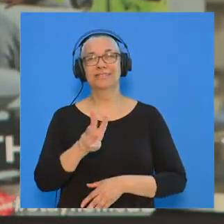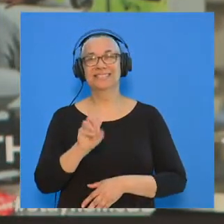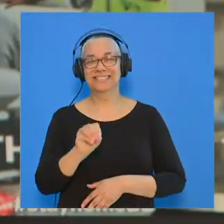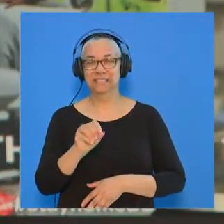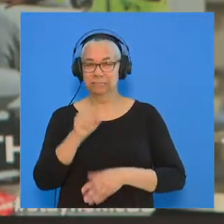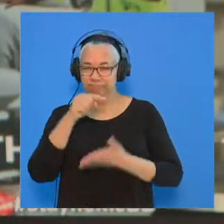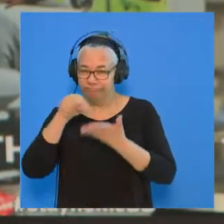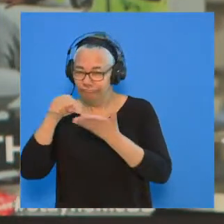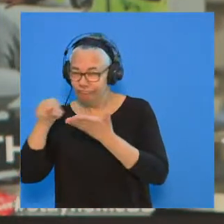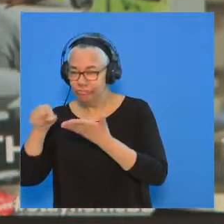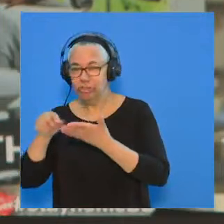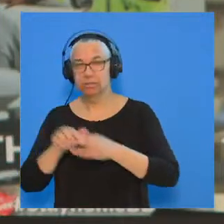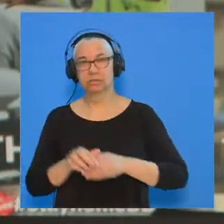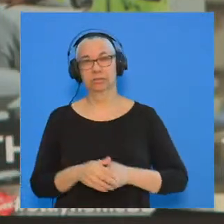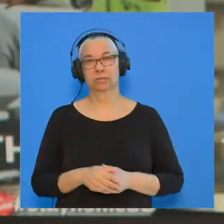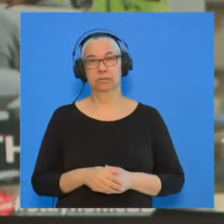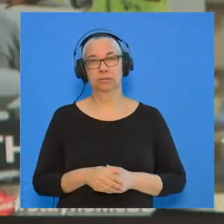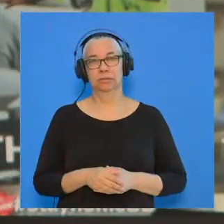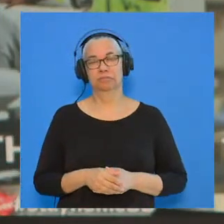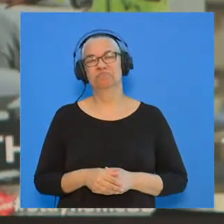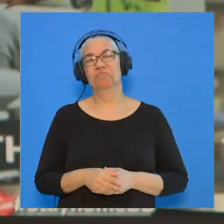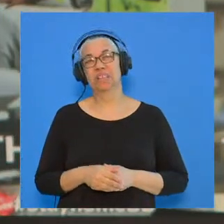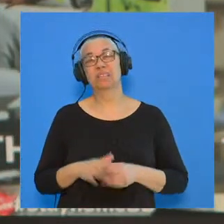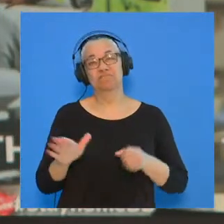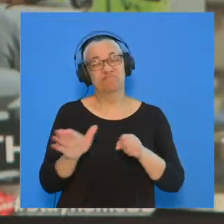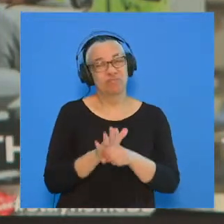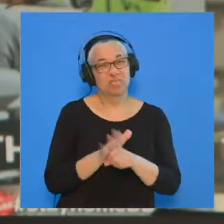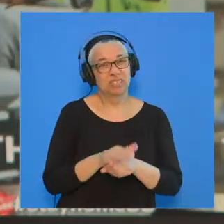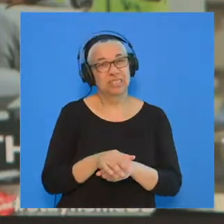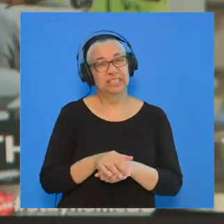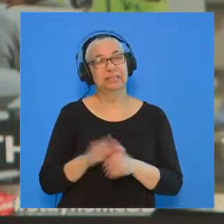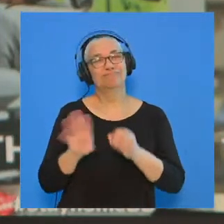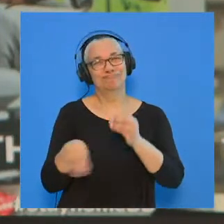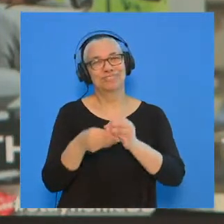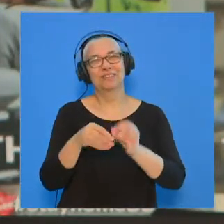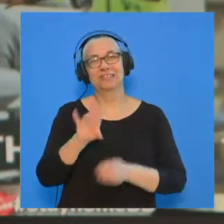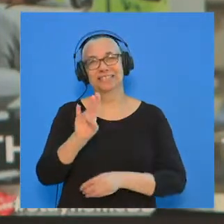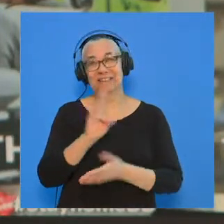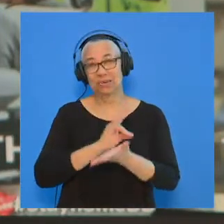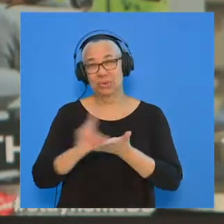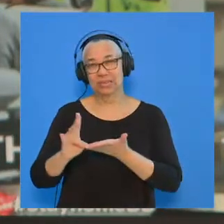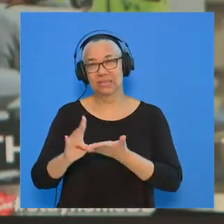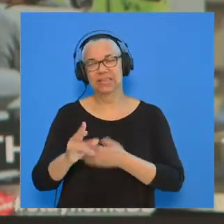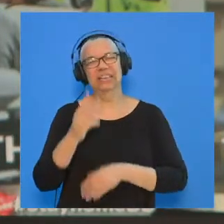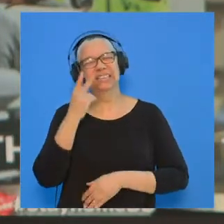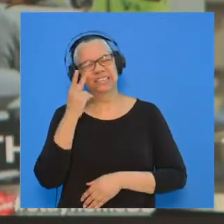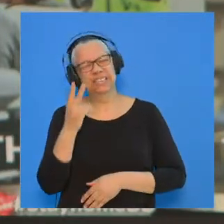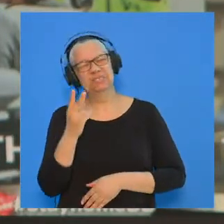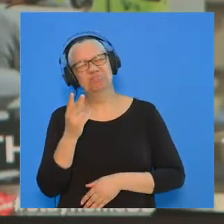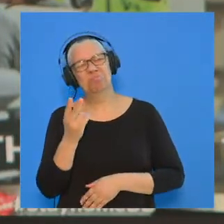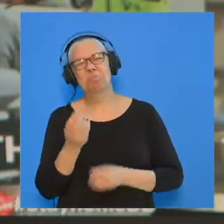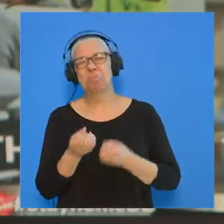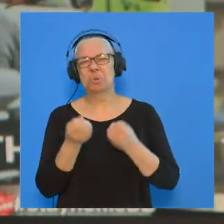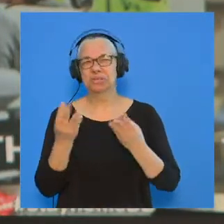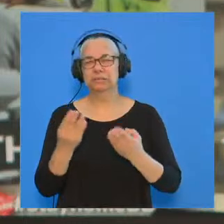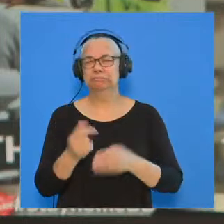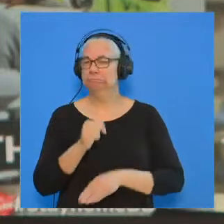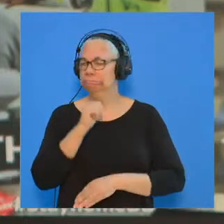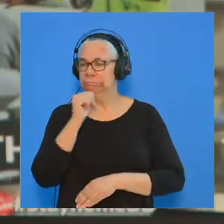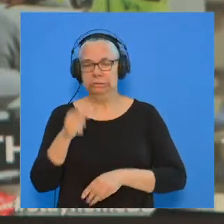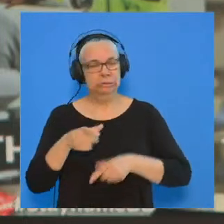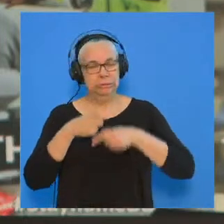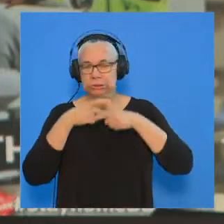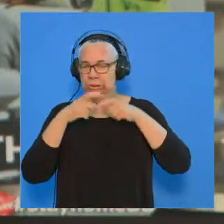were, and that's a total of 7 weeks. We have seen the common infractions were not wearing masks